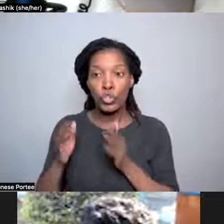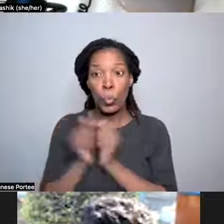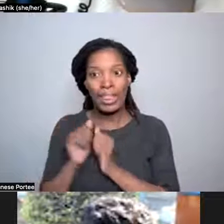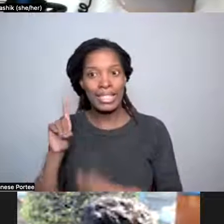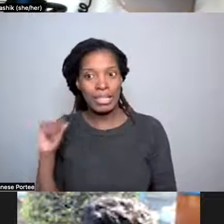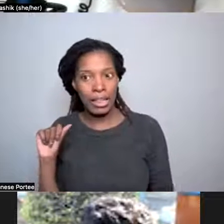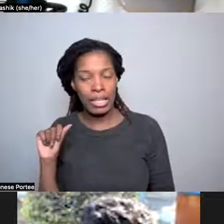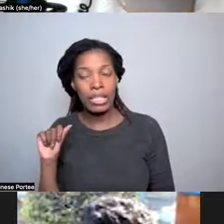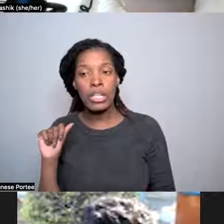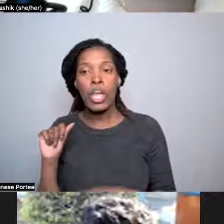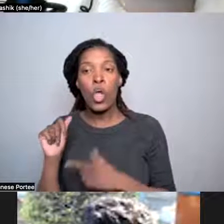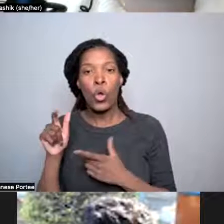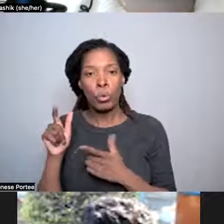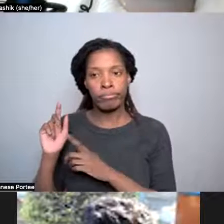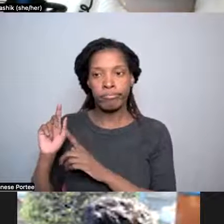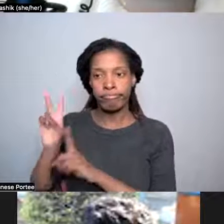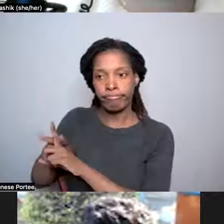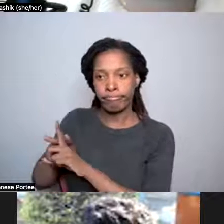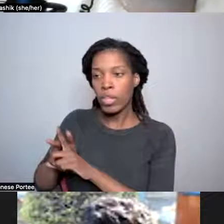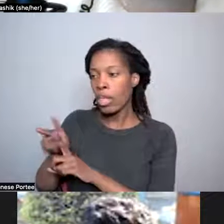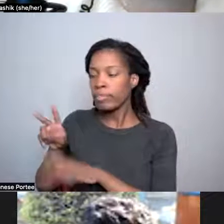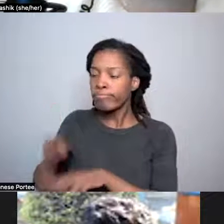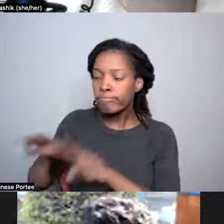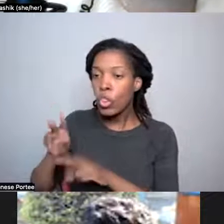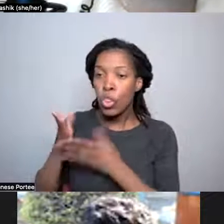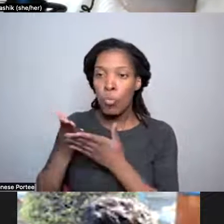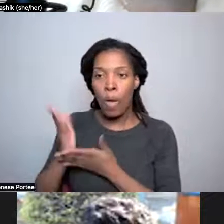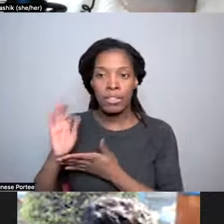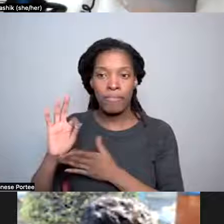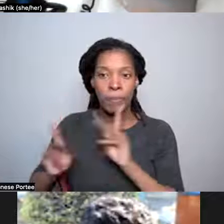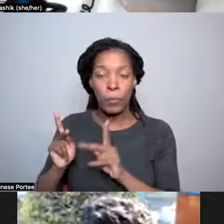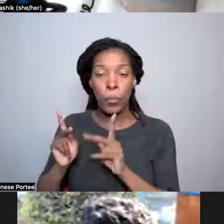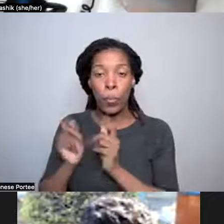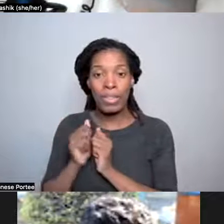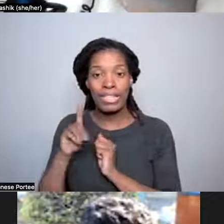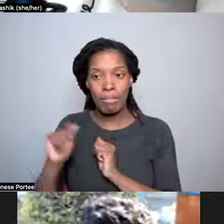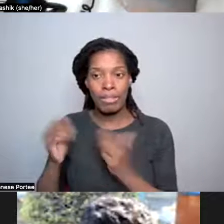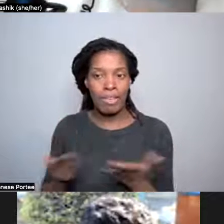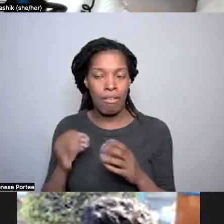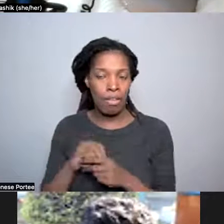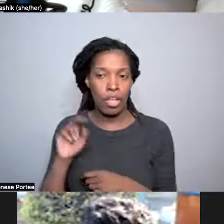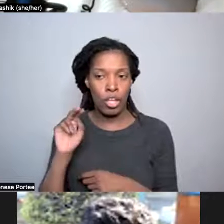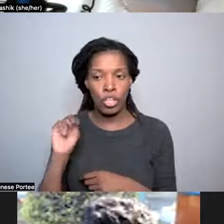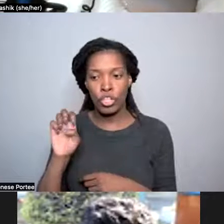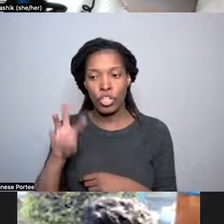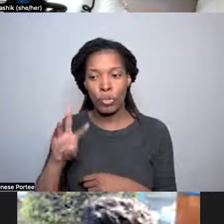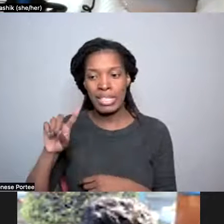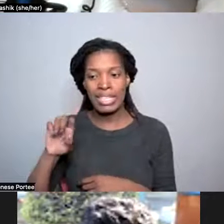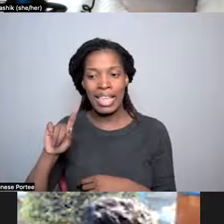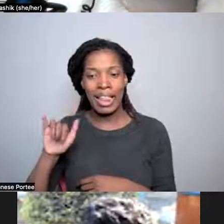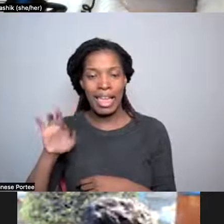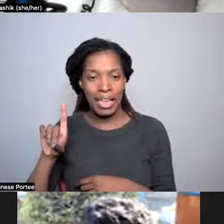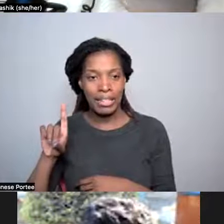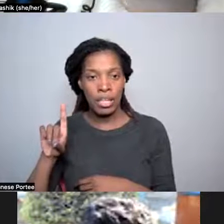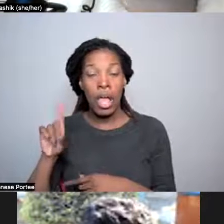the Convention on the Rights of Persons with Disabilities here in New Zealand. And I'm also the co-founder and director of